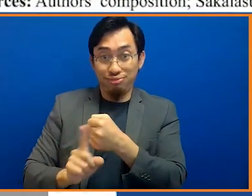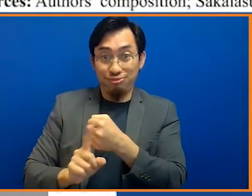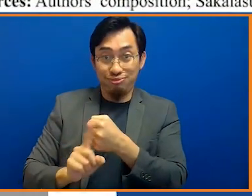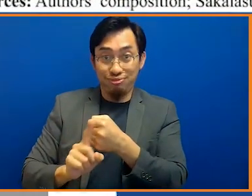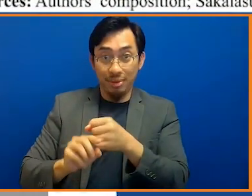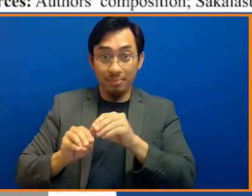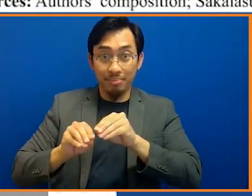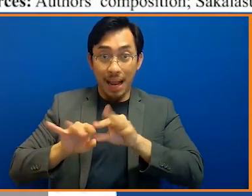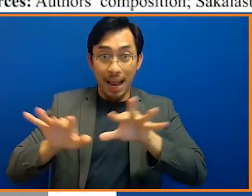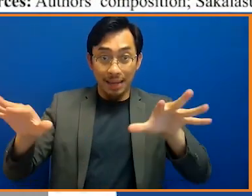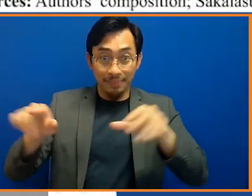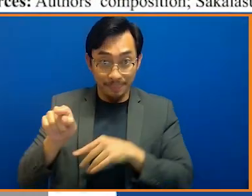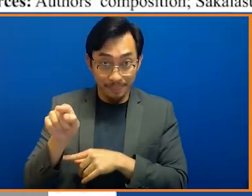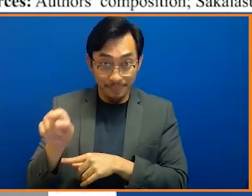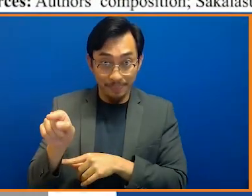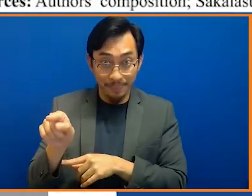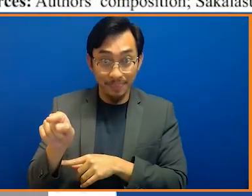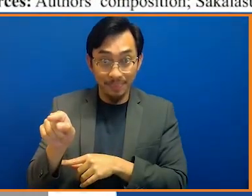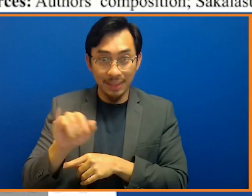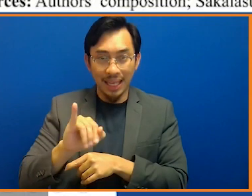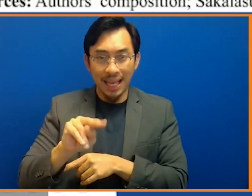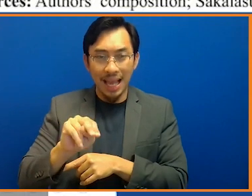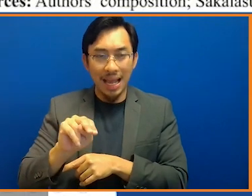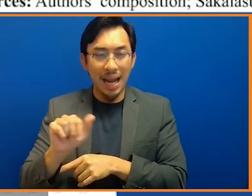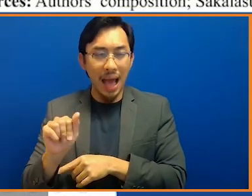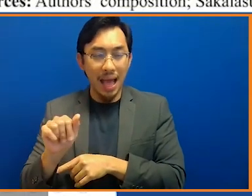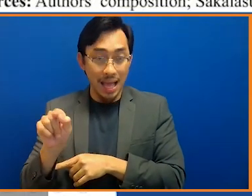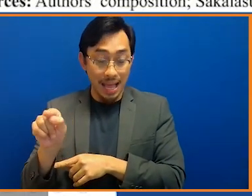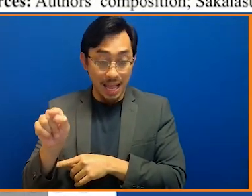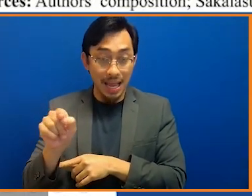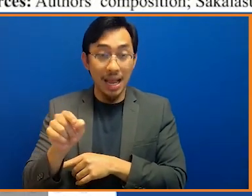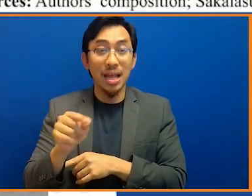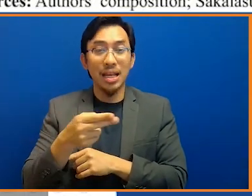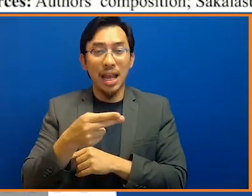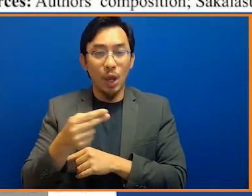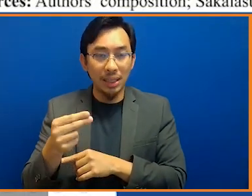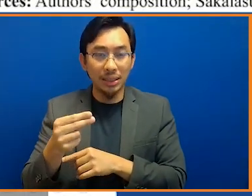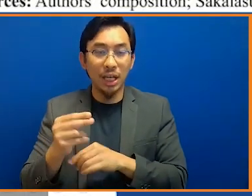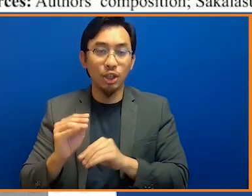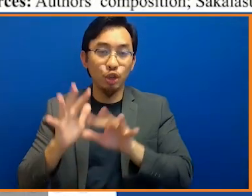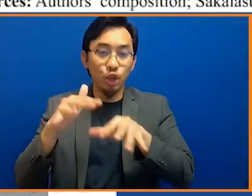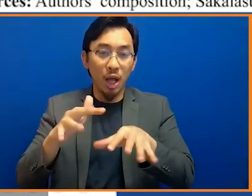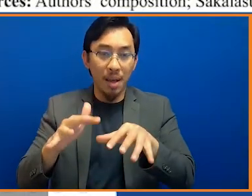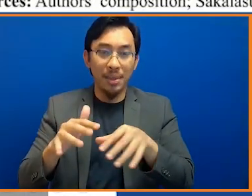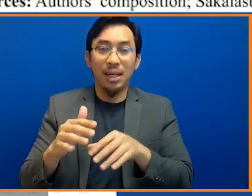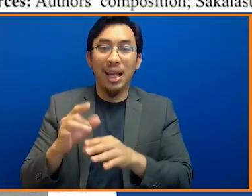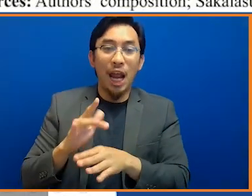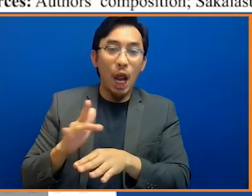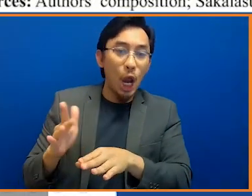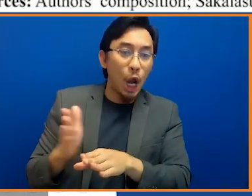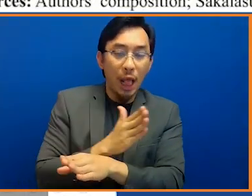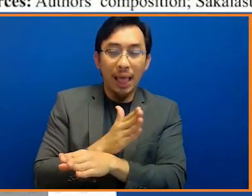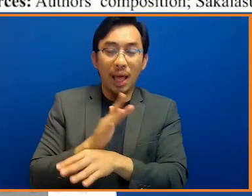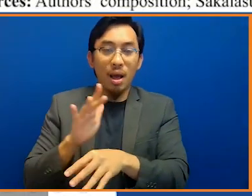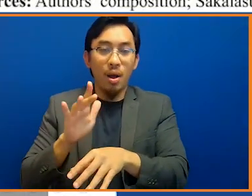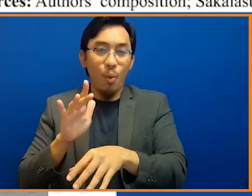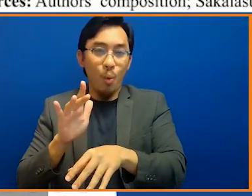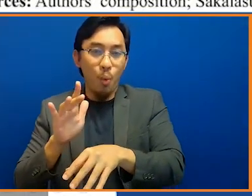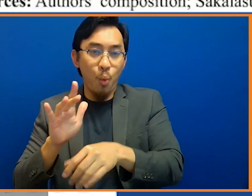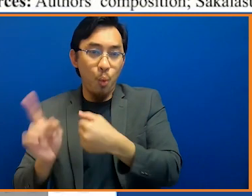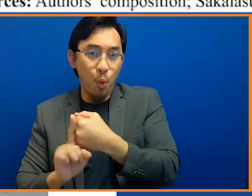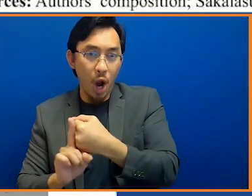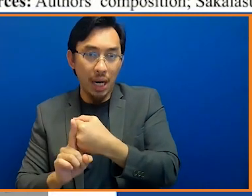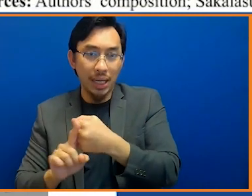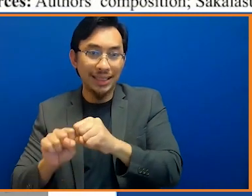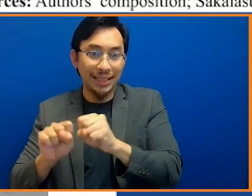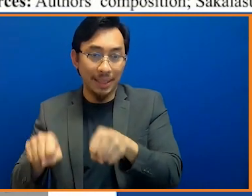that developed earlier for INATUS or Indonesia Tsunami Early Warning System, where we had a